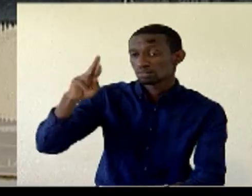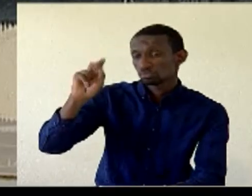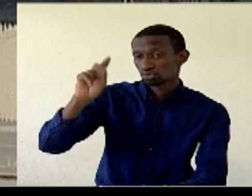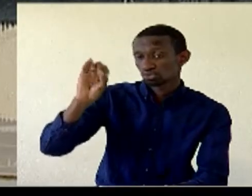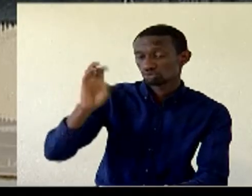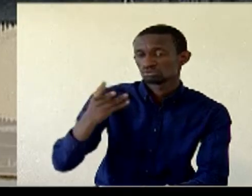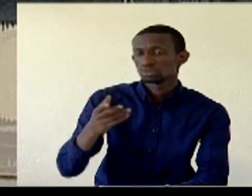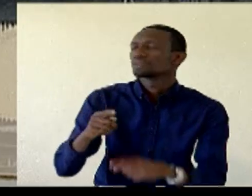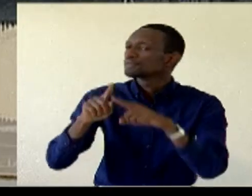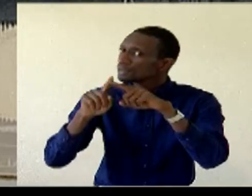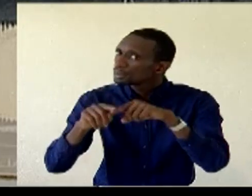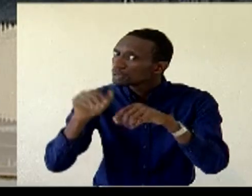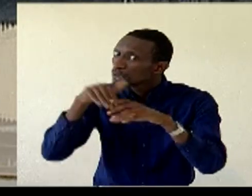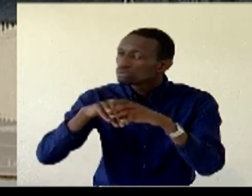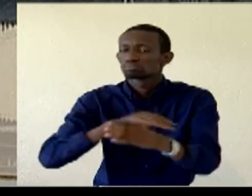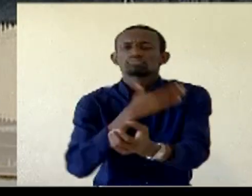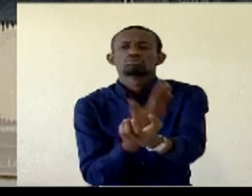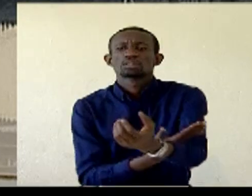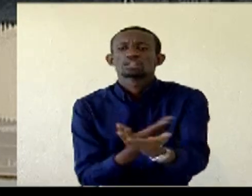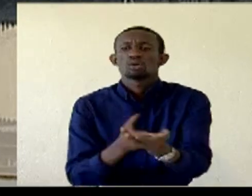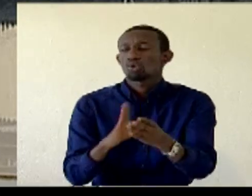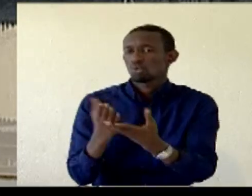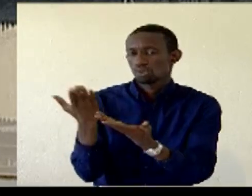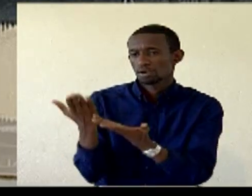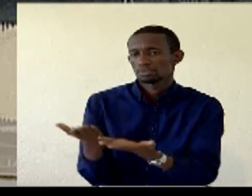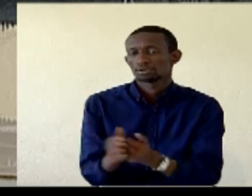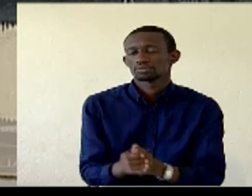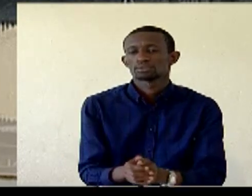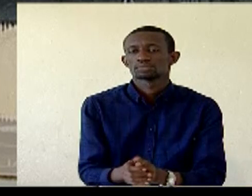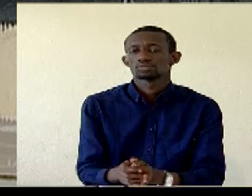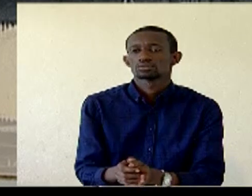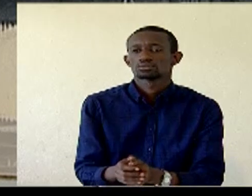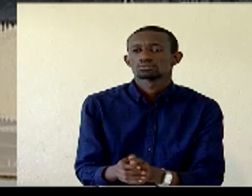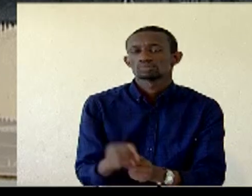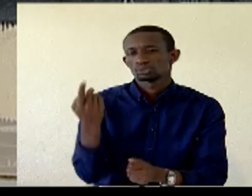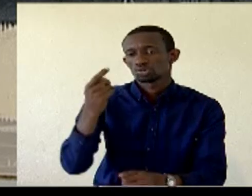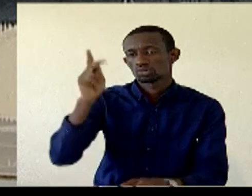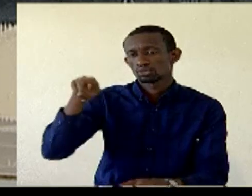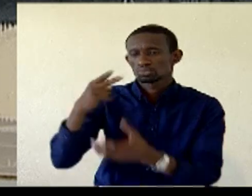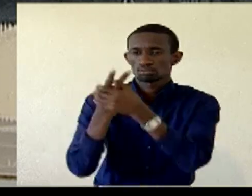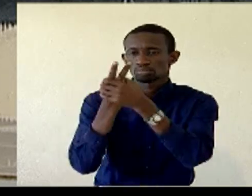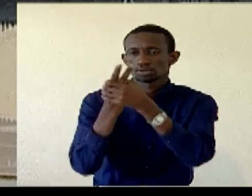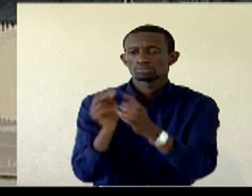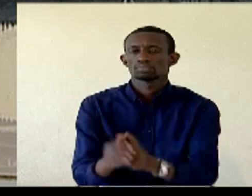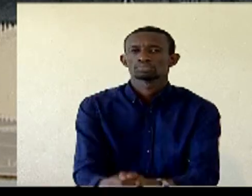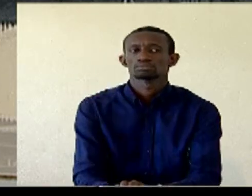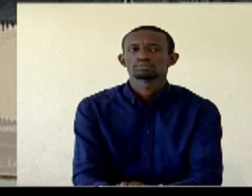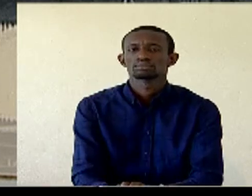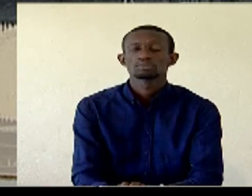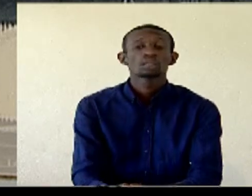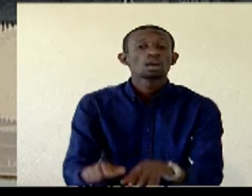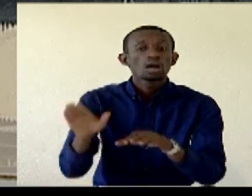the strength, on the variability of the lone pairs. The presence of the lone